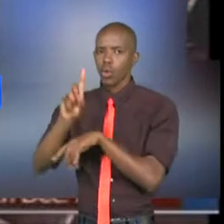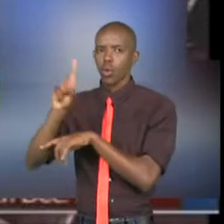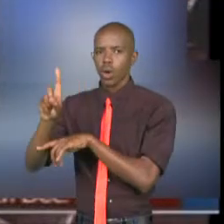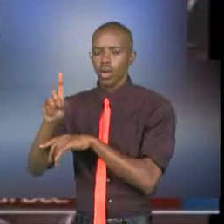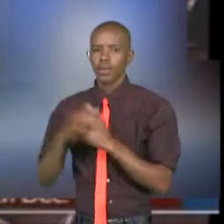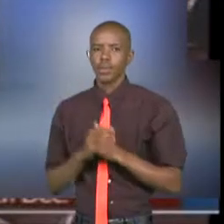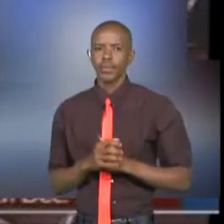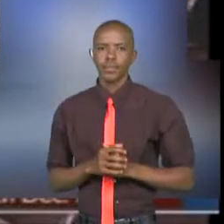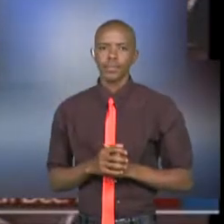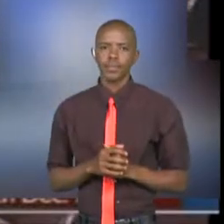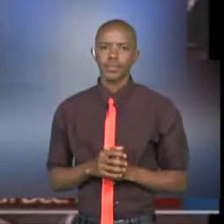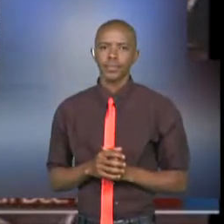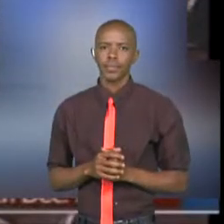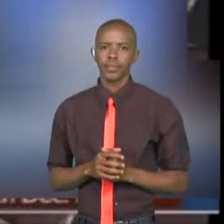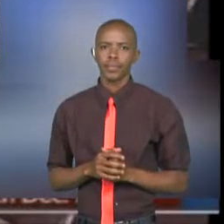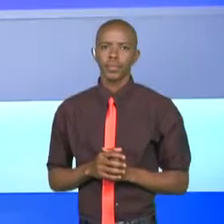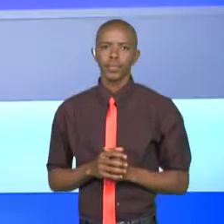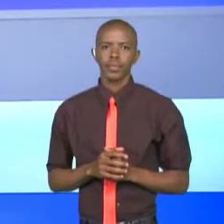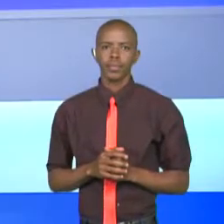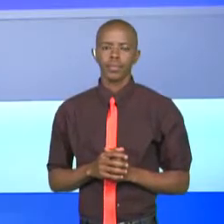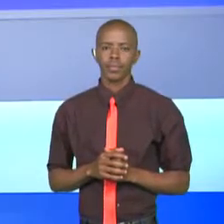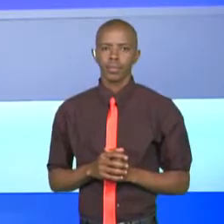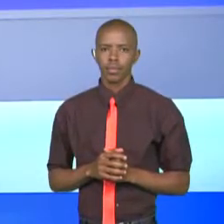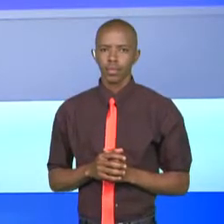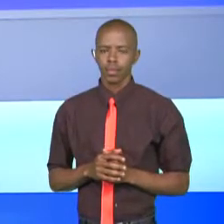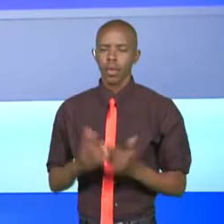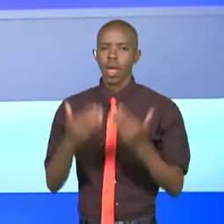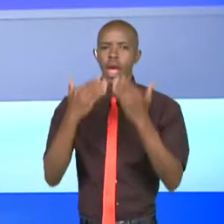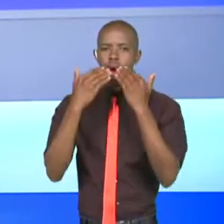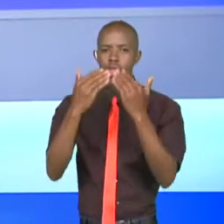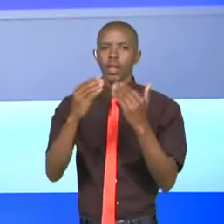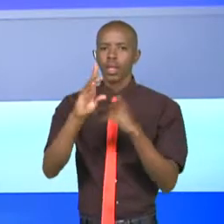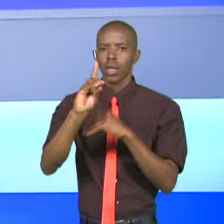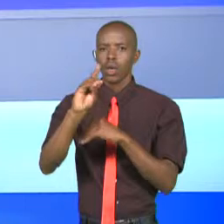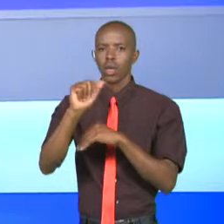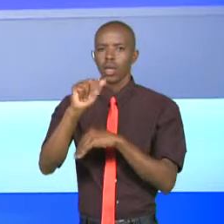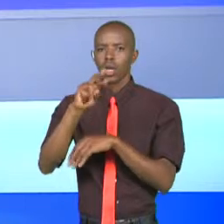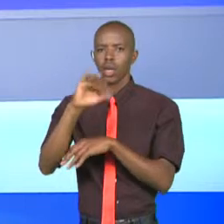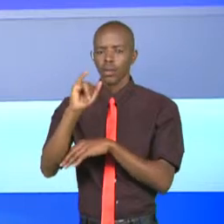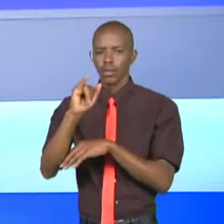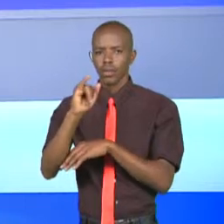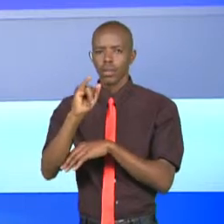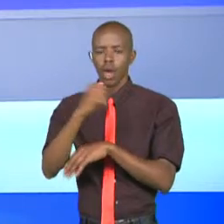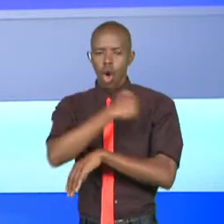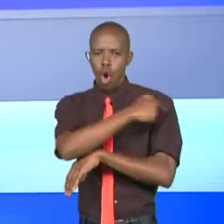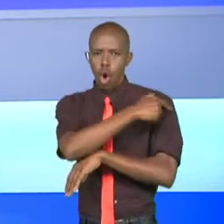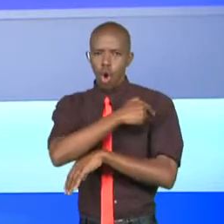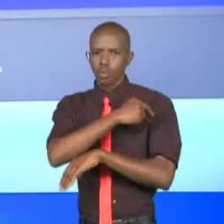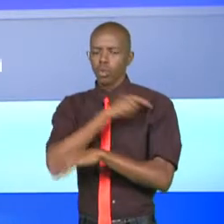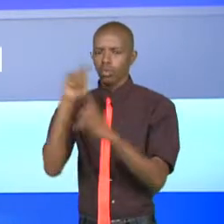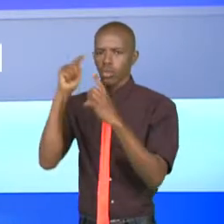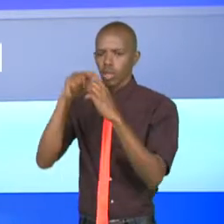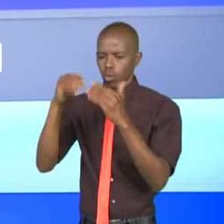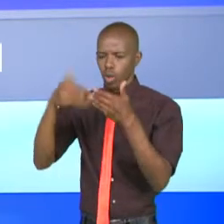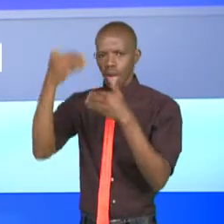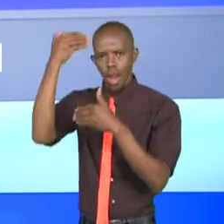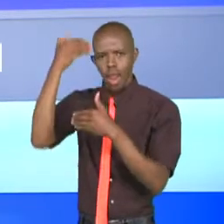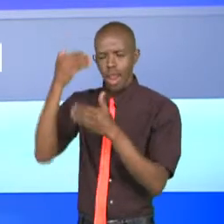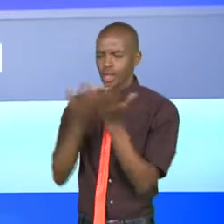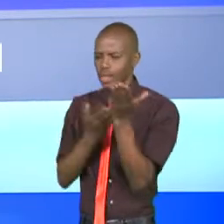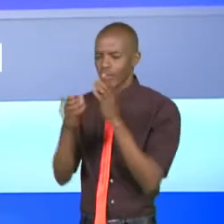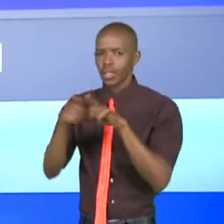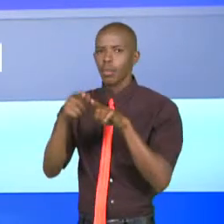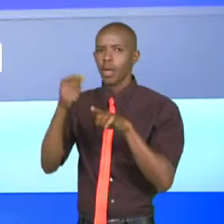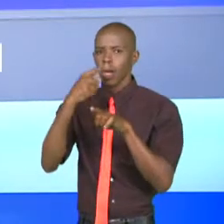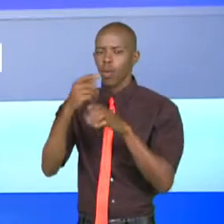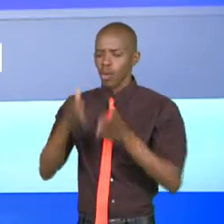Kagina, Switch TV. Thank you, David Kagina. A health facility aimed at giving surgical services and treatment to